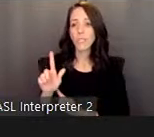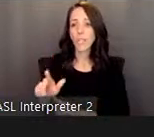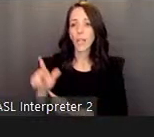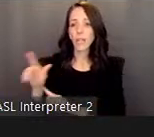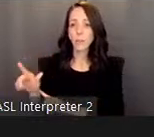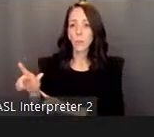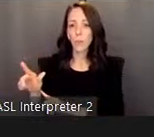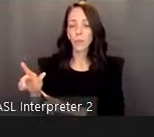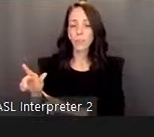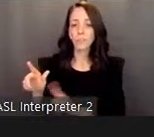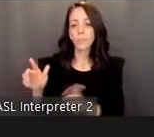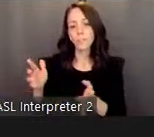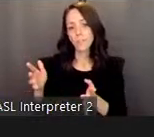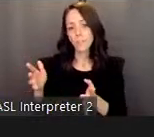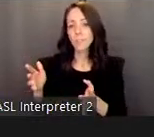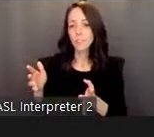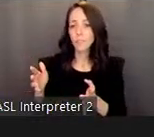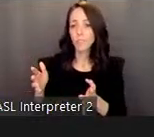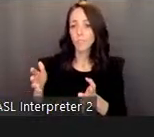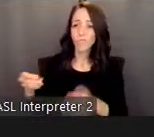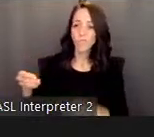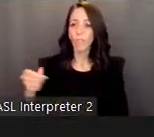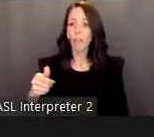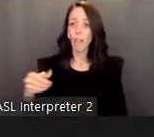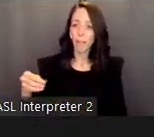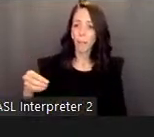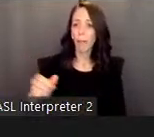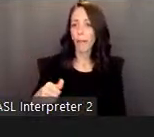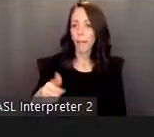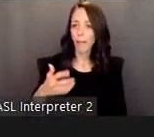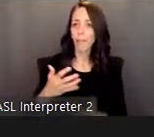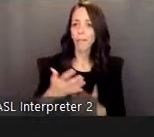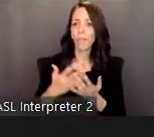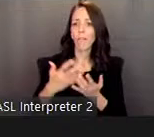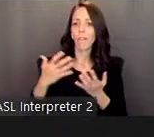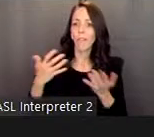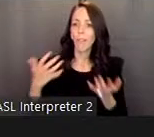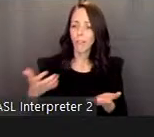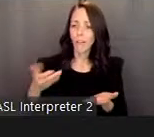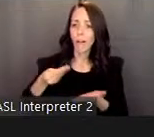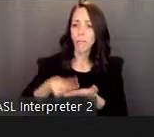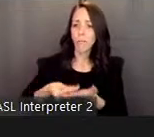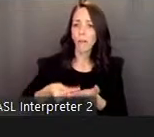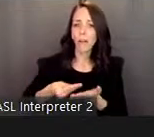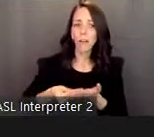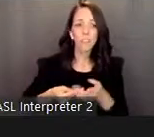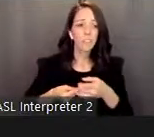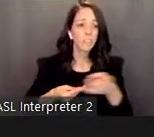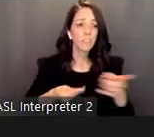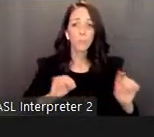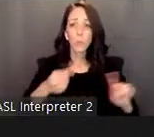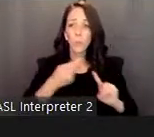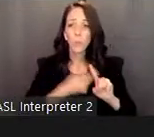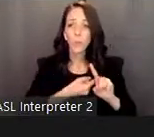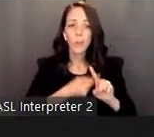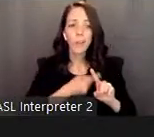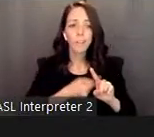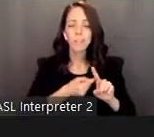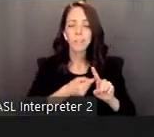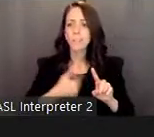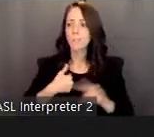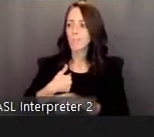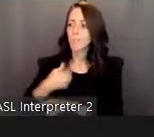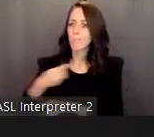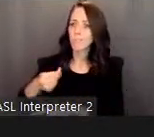are bearing the cost of rents not being paid and therefore